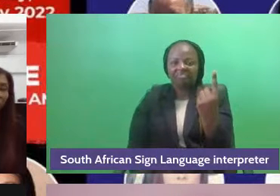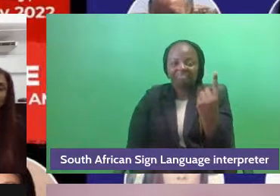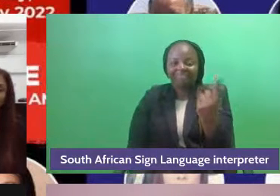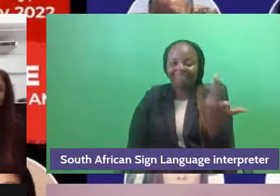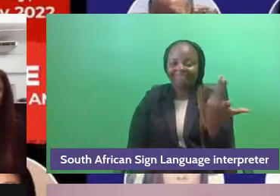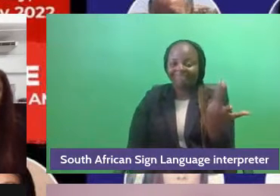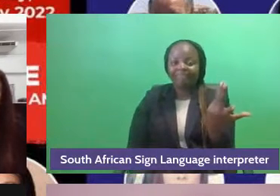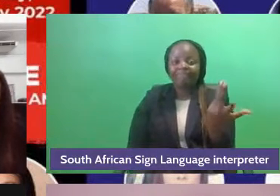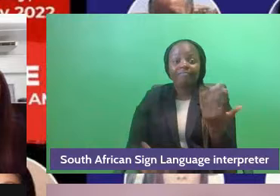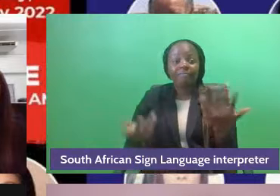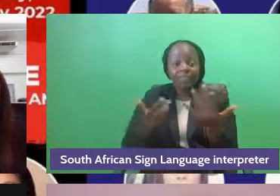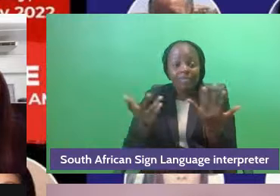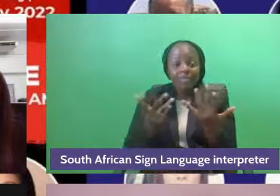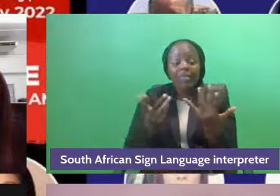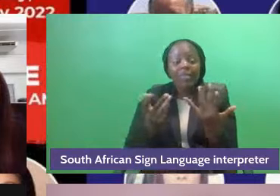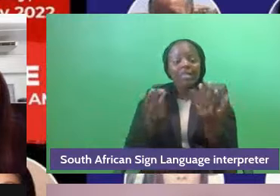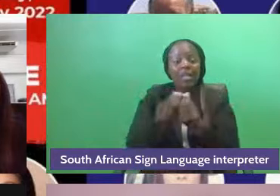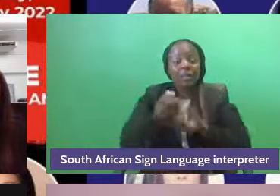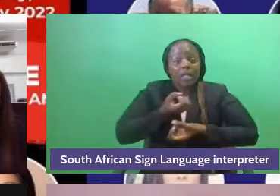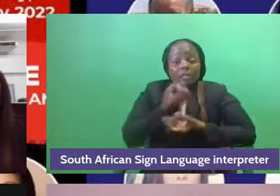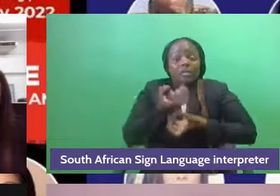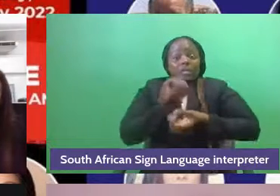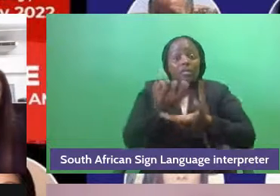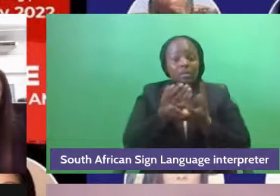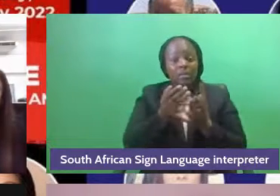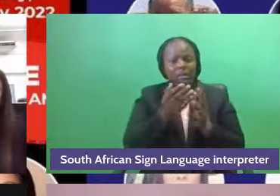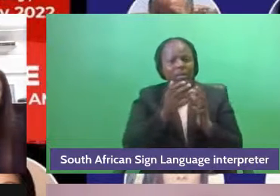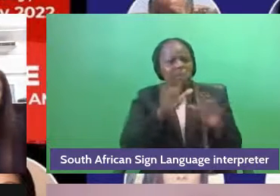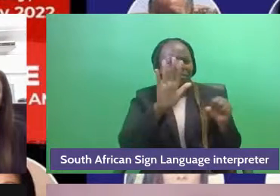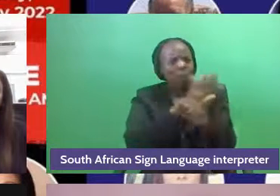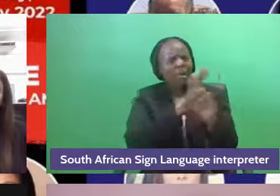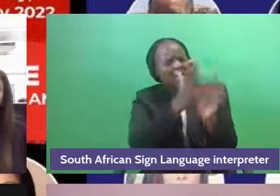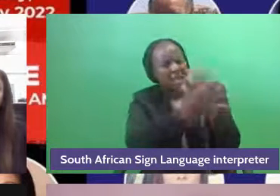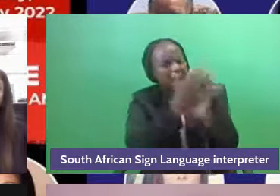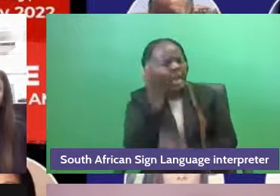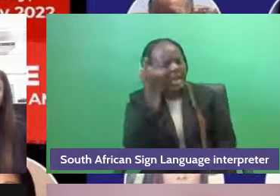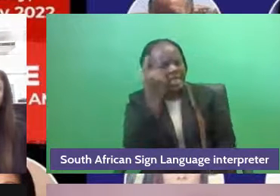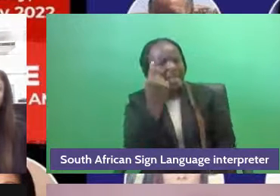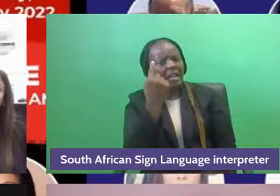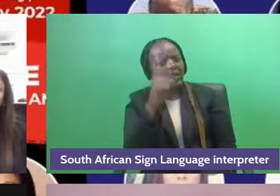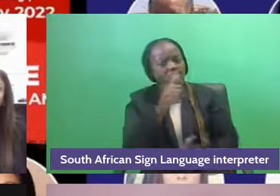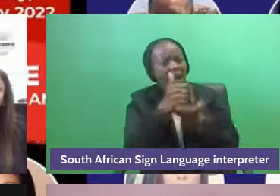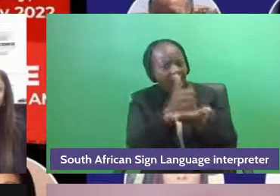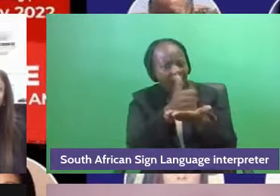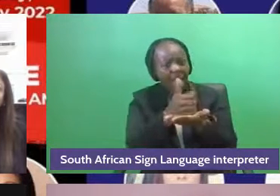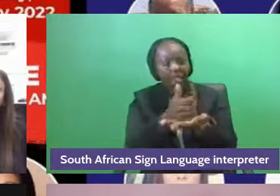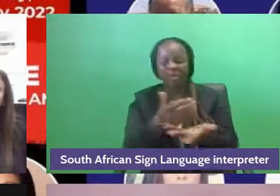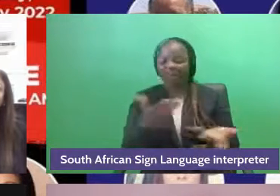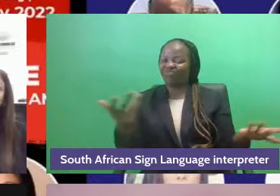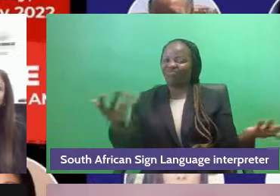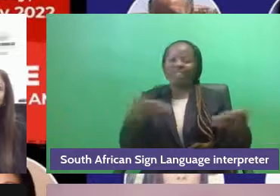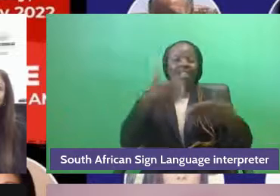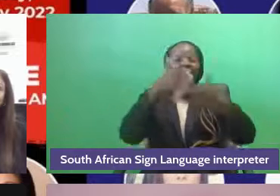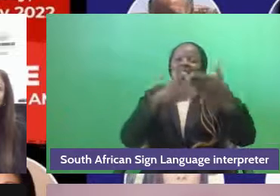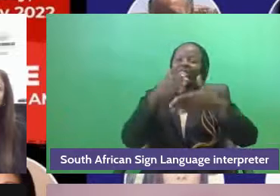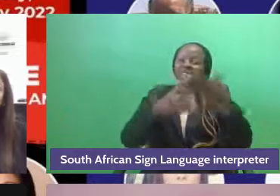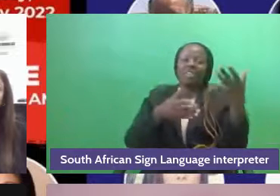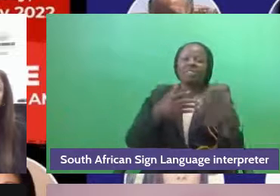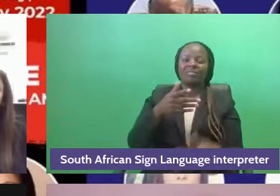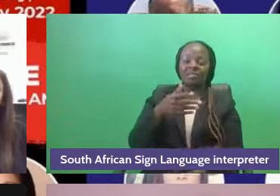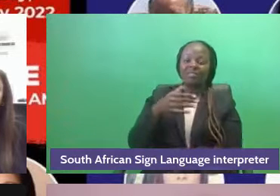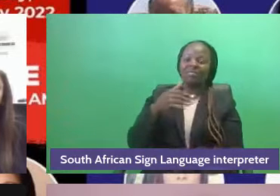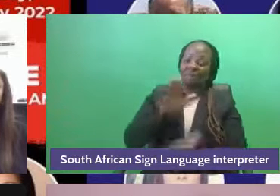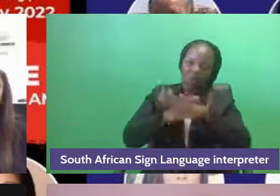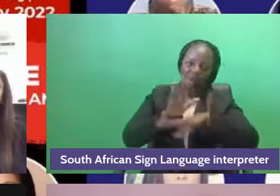you need to express yourself and then they need to fully understand in order for you to get the help that you need. So such matters we still need to